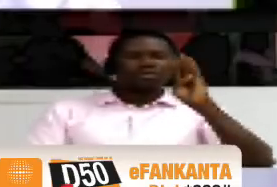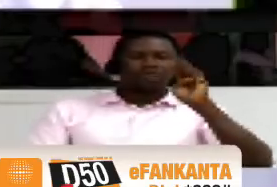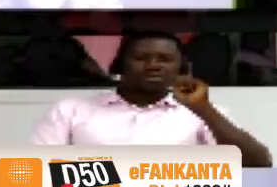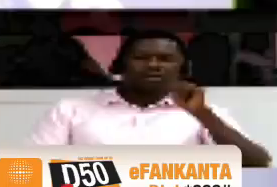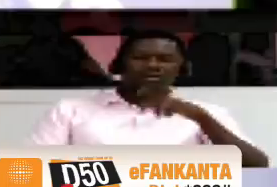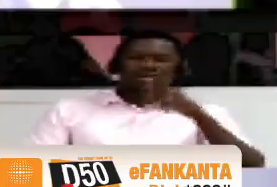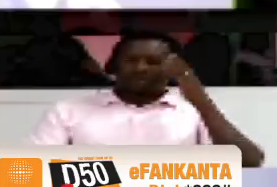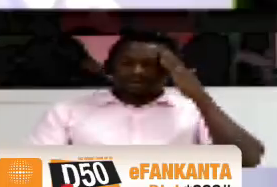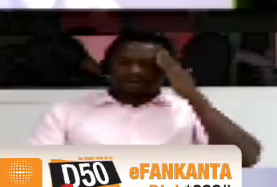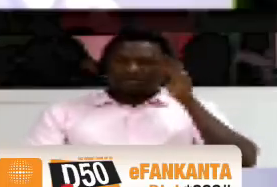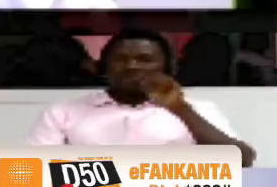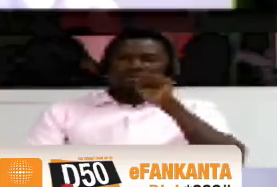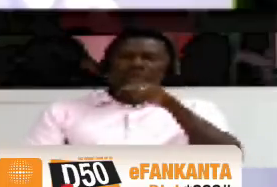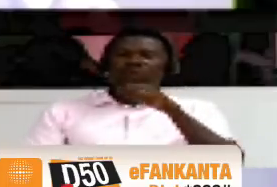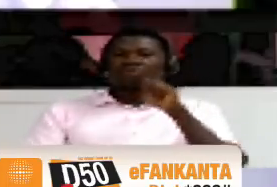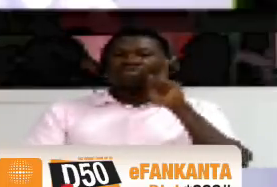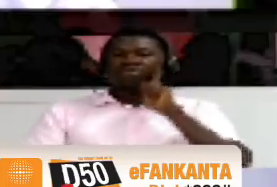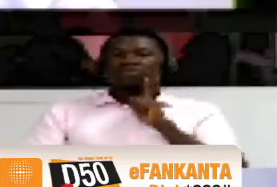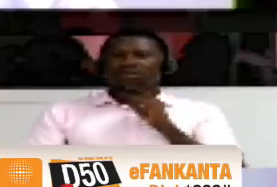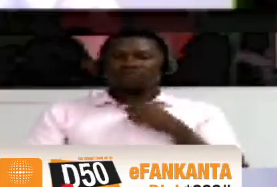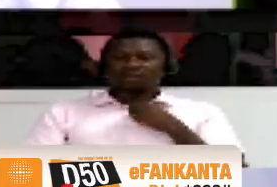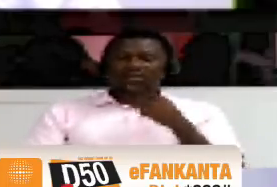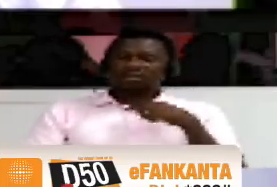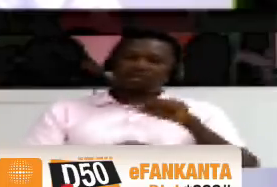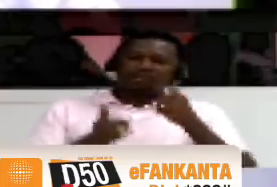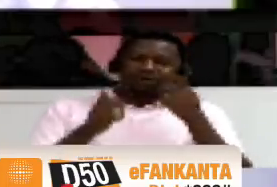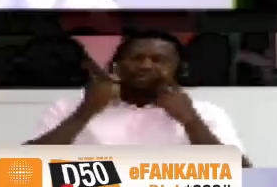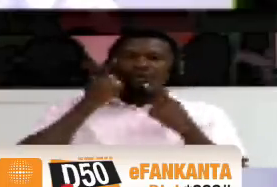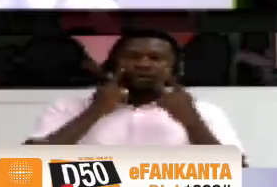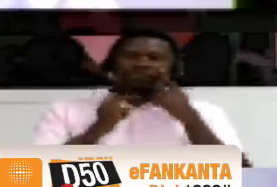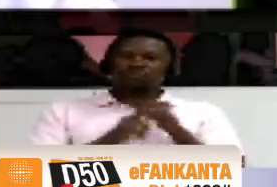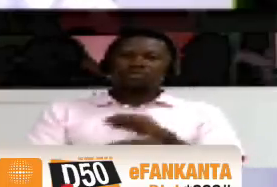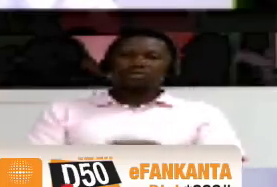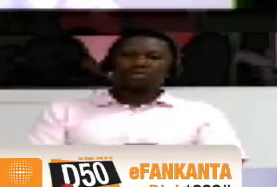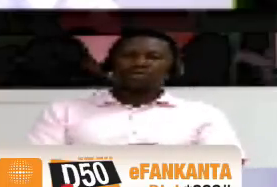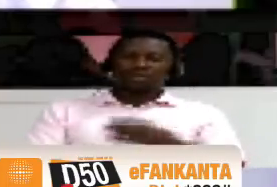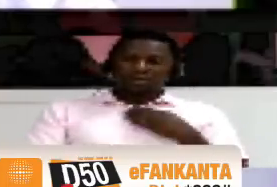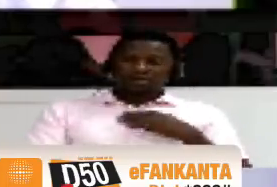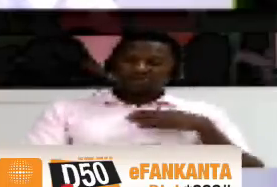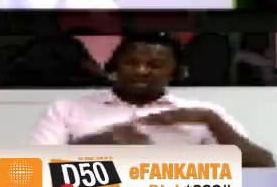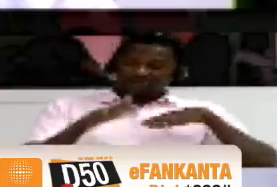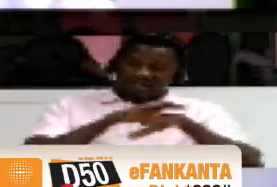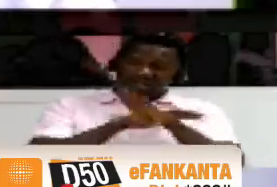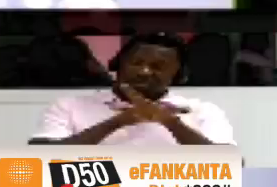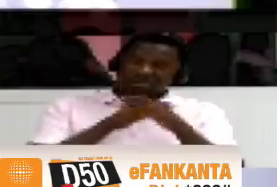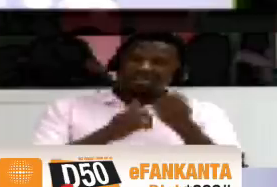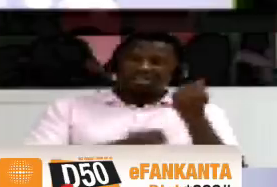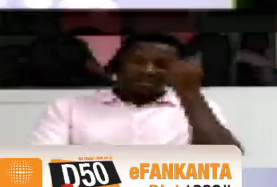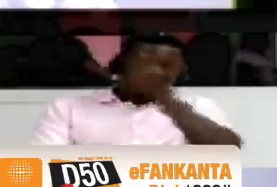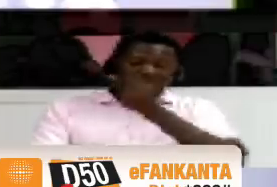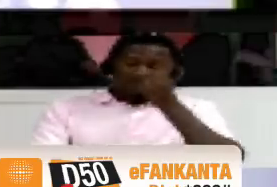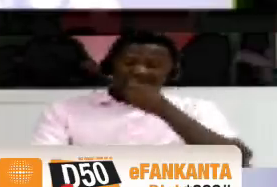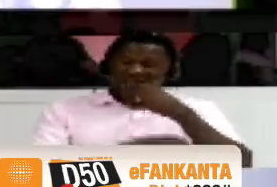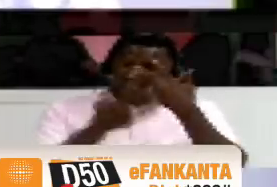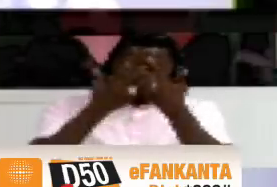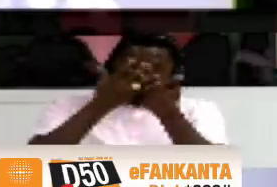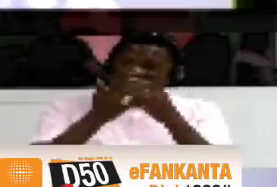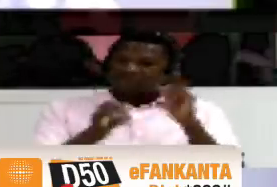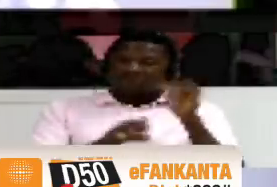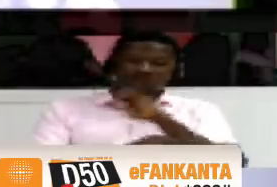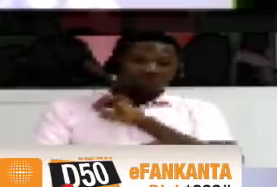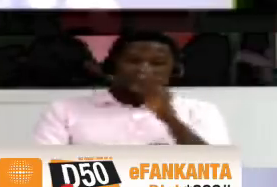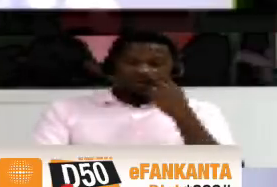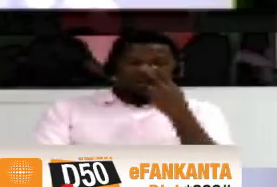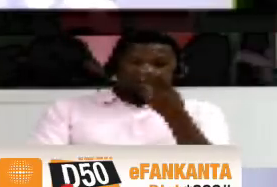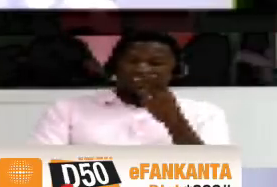tears. He said he's been kept in a dark cell where he could not see anything.